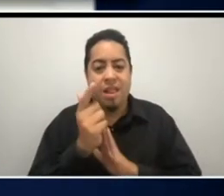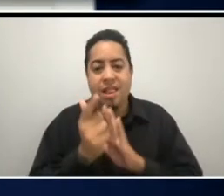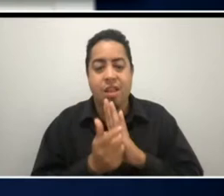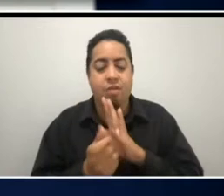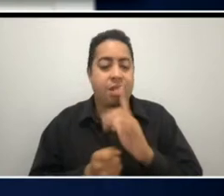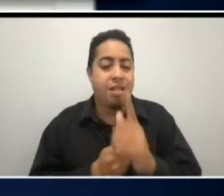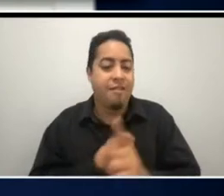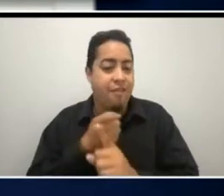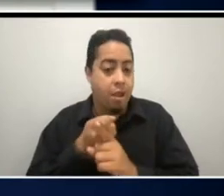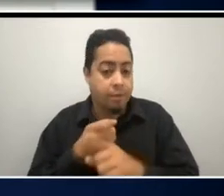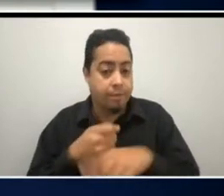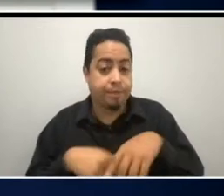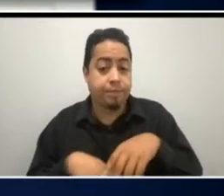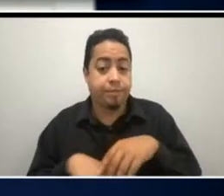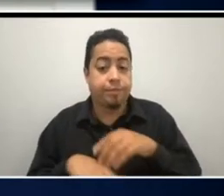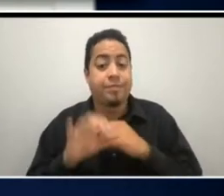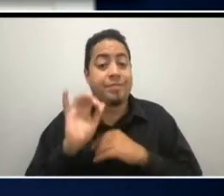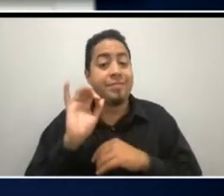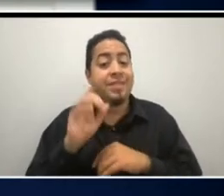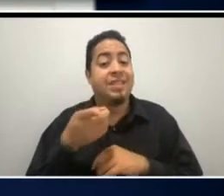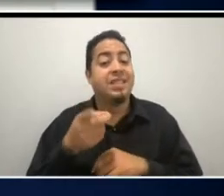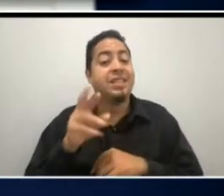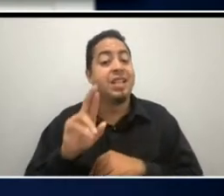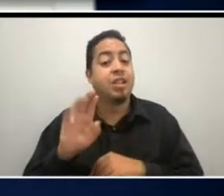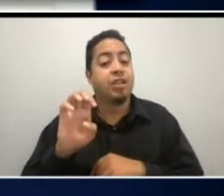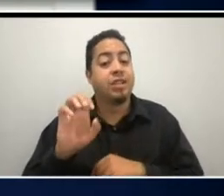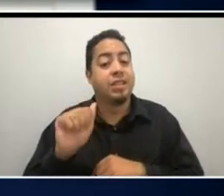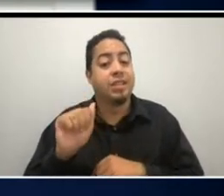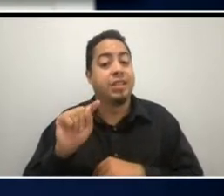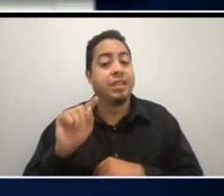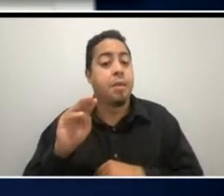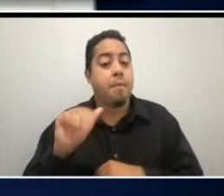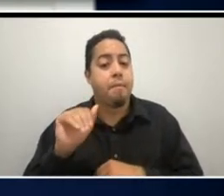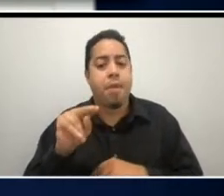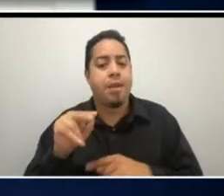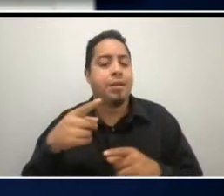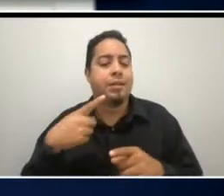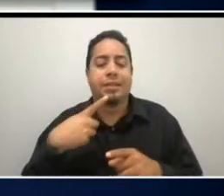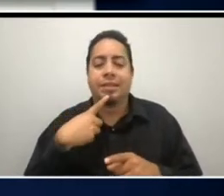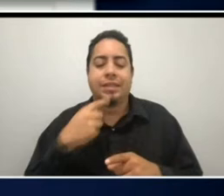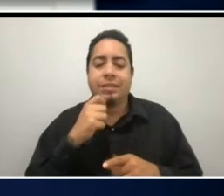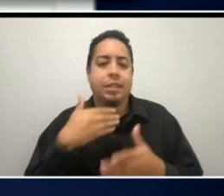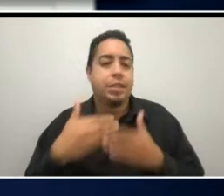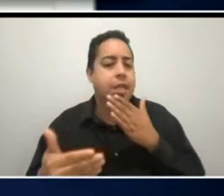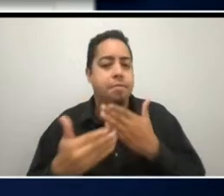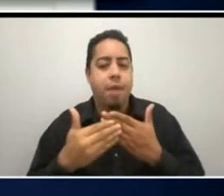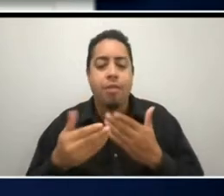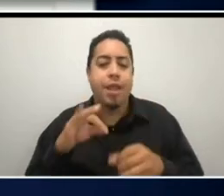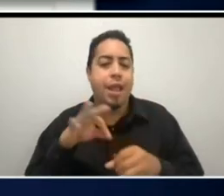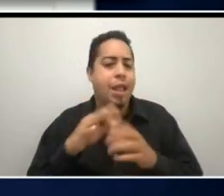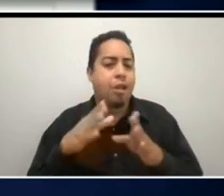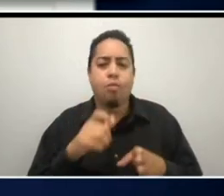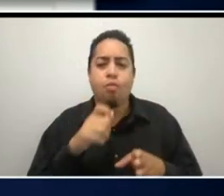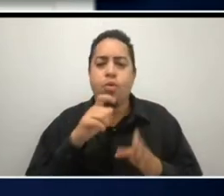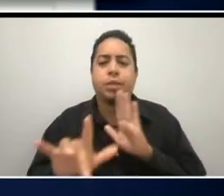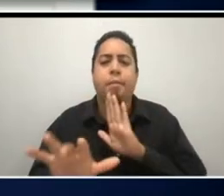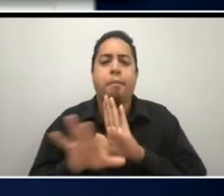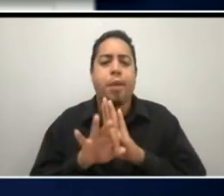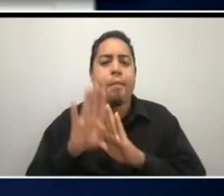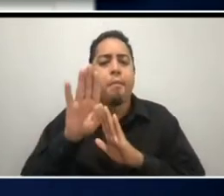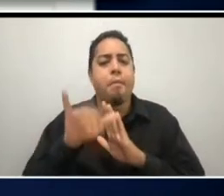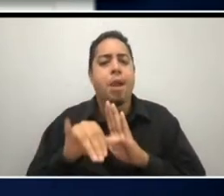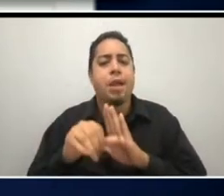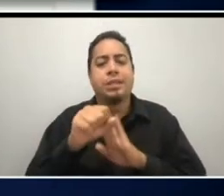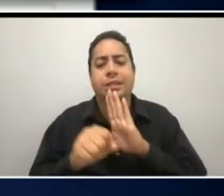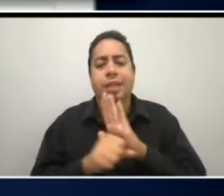Committee, Dr. Eastman told a Trump campaign representative that it did not matter that the electors had not been approved by a state authority. Quote,